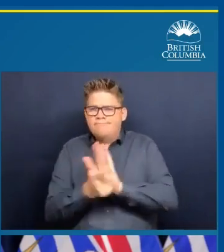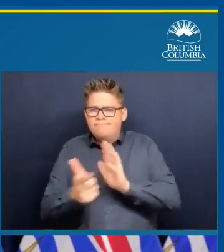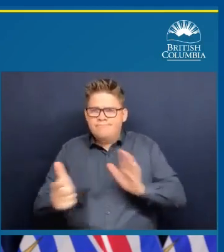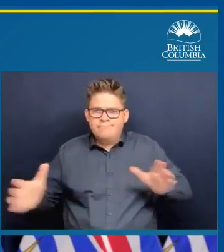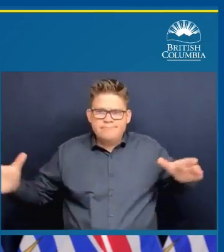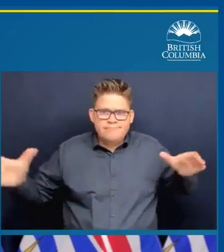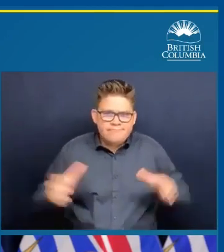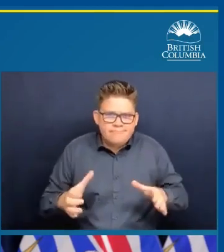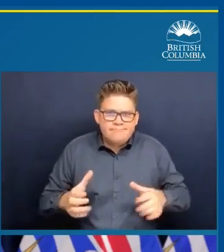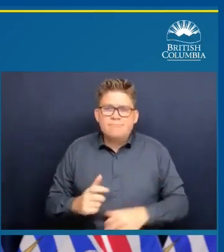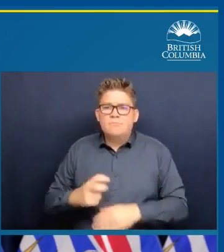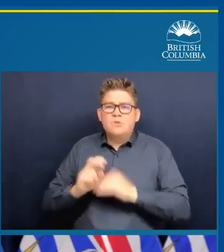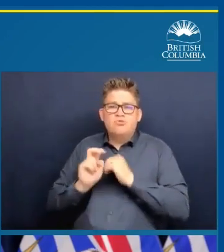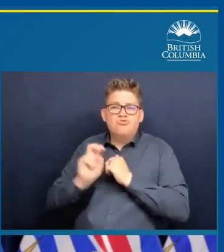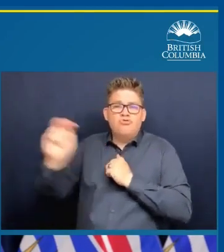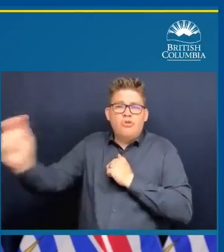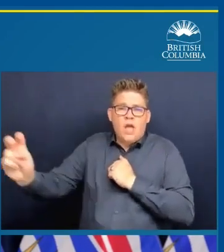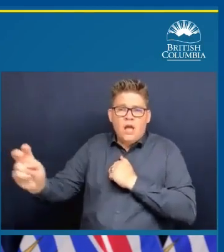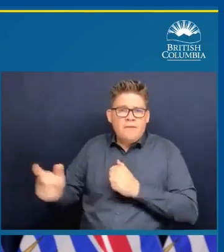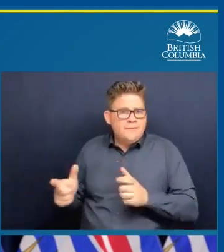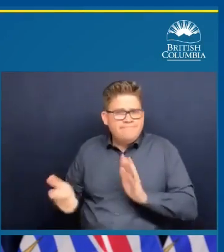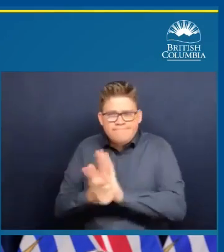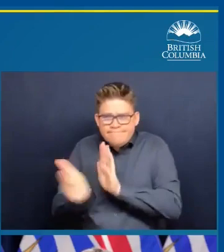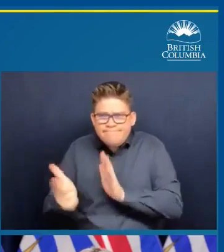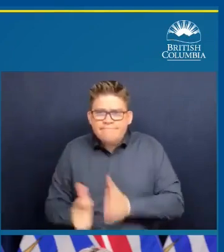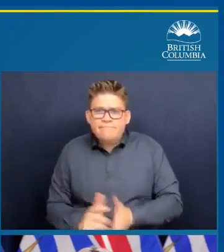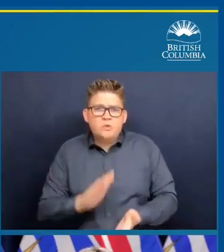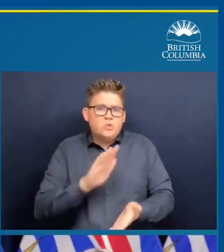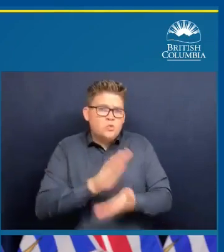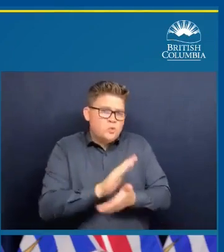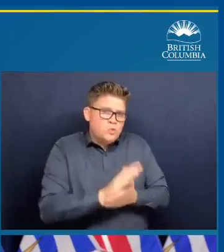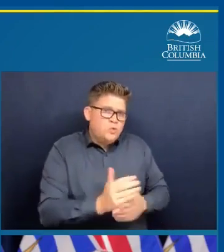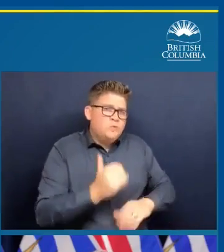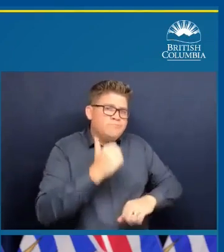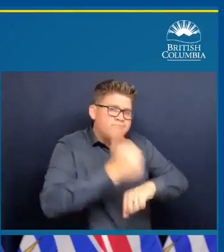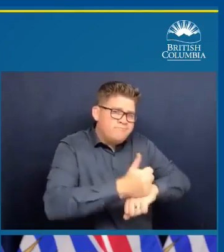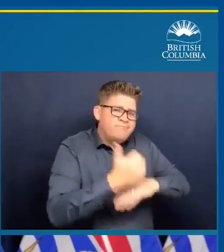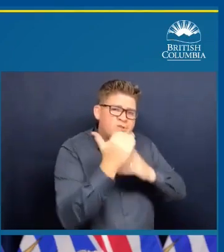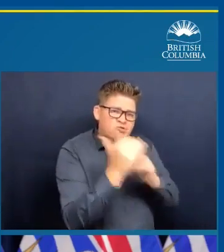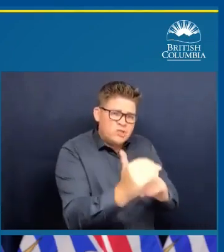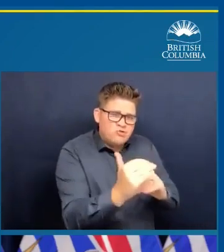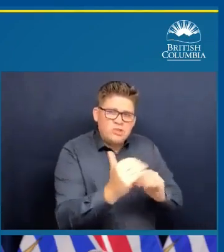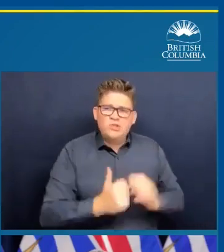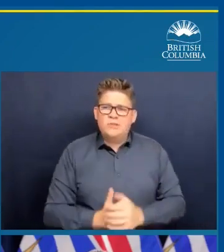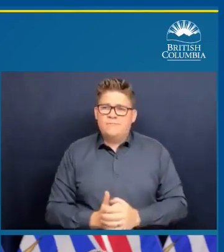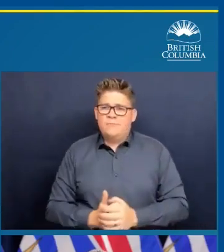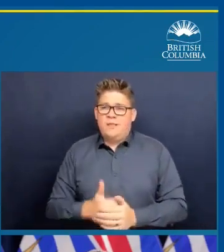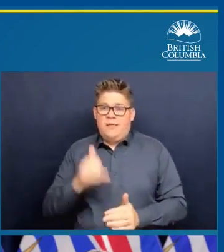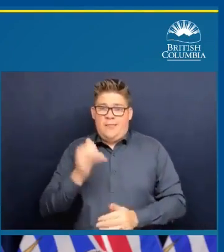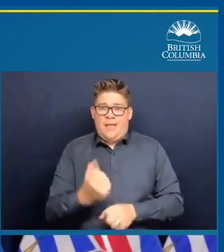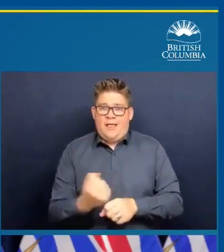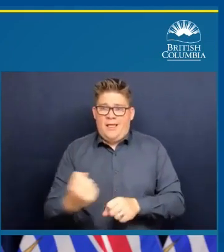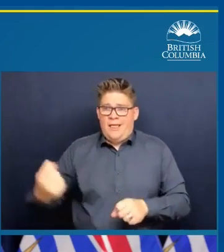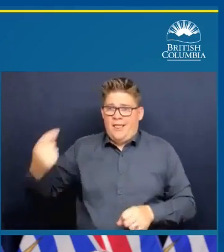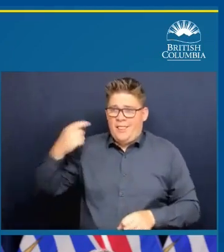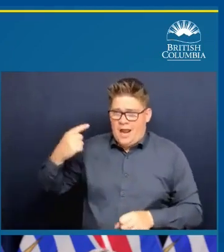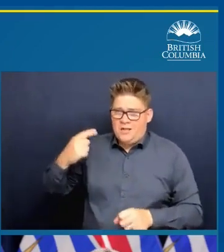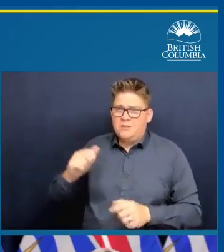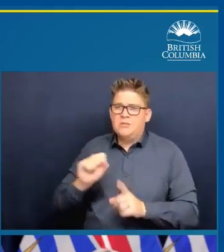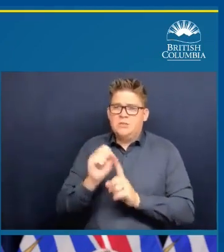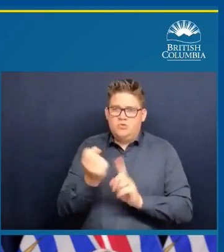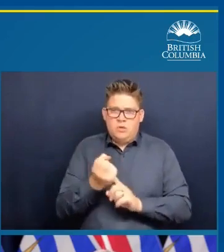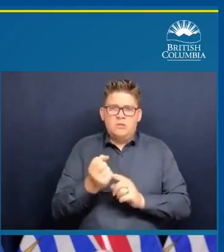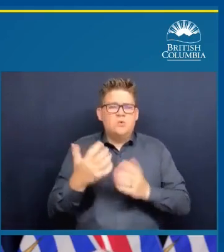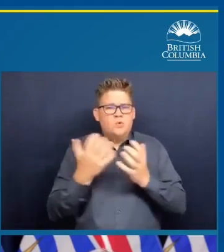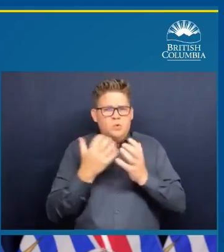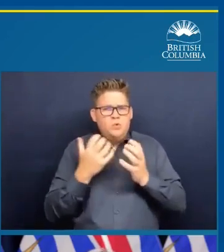schools. And in that context, masks were incredibly important and necessary in a broad range of settings, including the